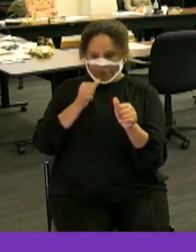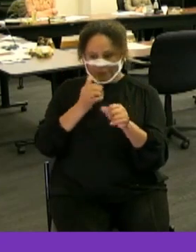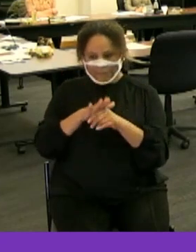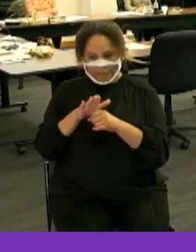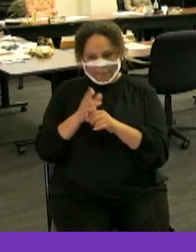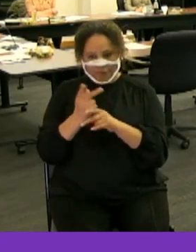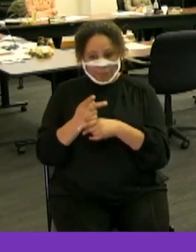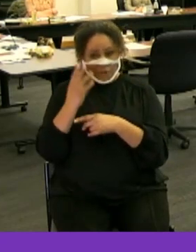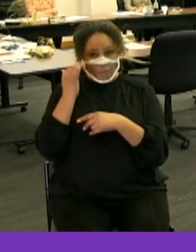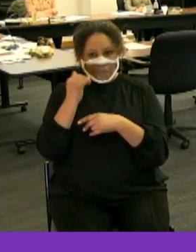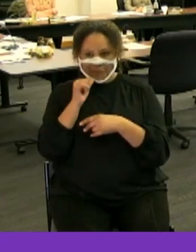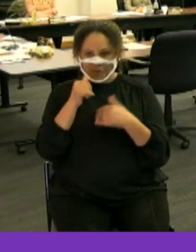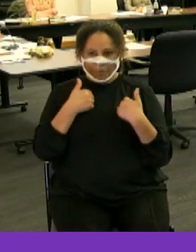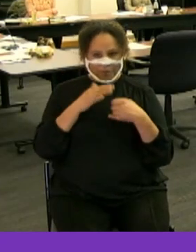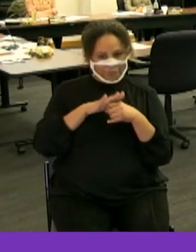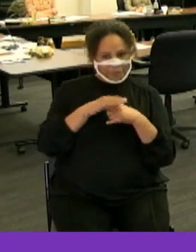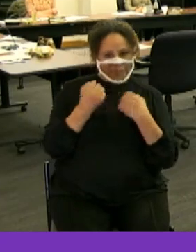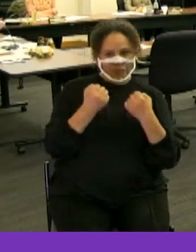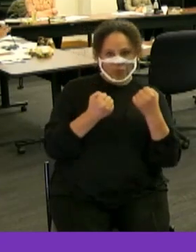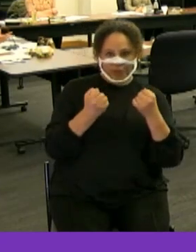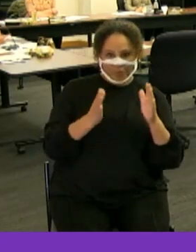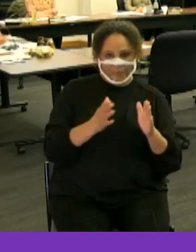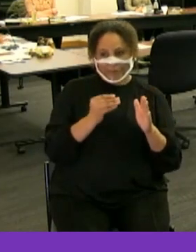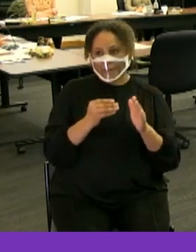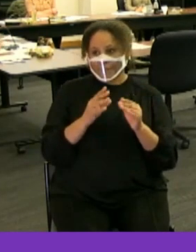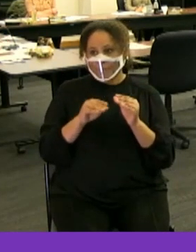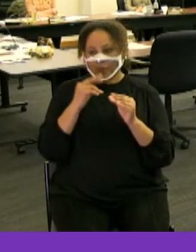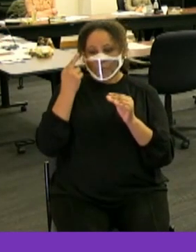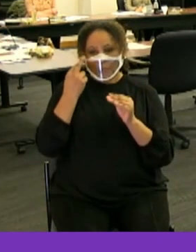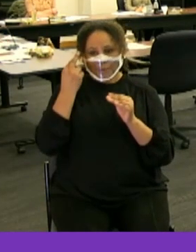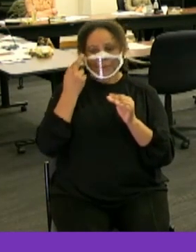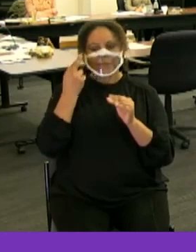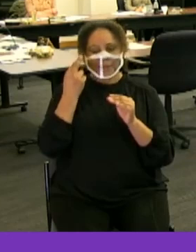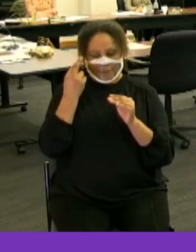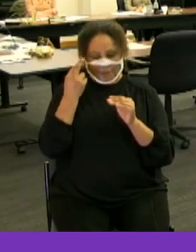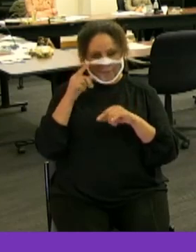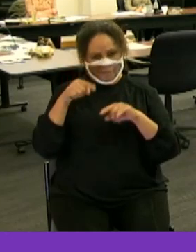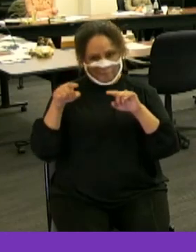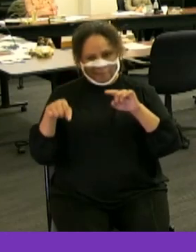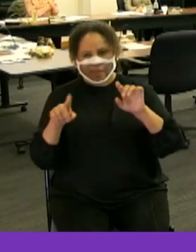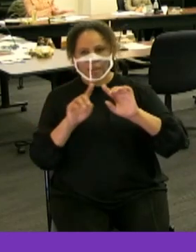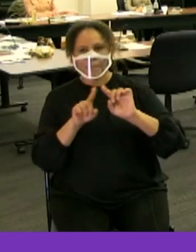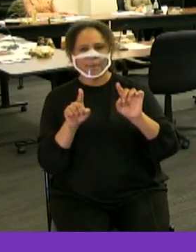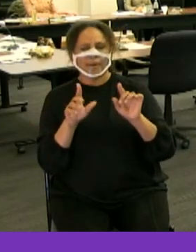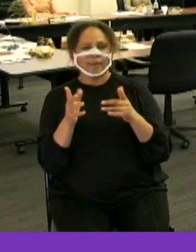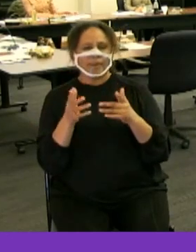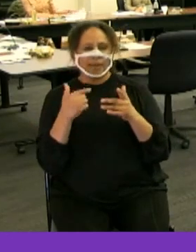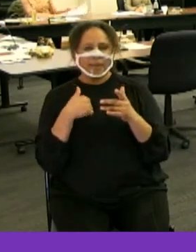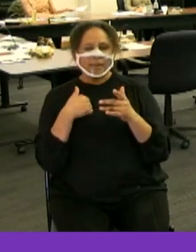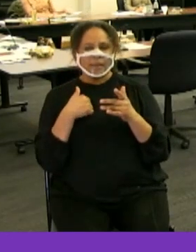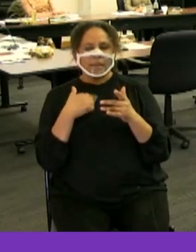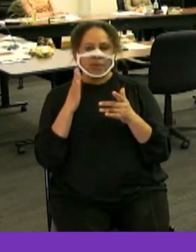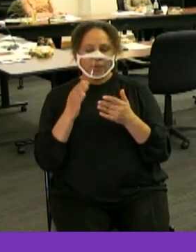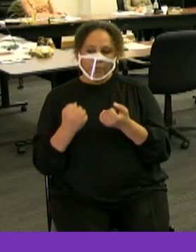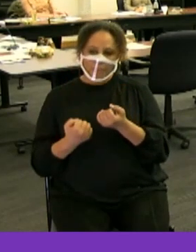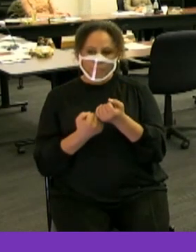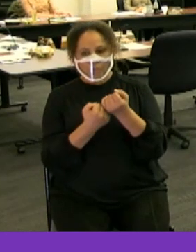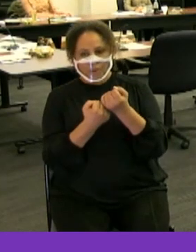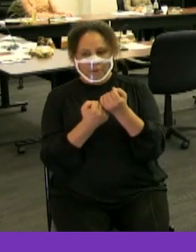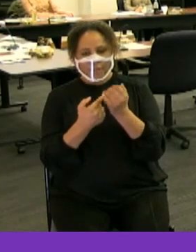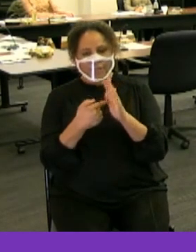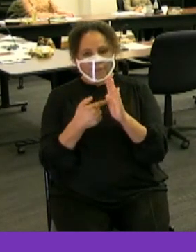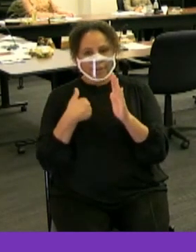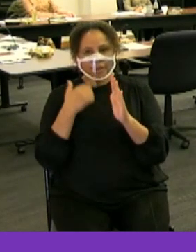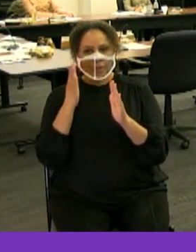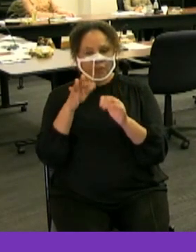products because we supposedly don't have enough drivers, and there's more reasons than that. But I'm going to support this. I